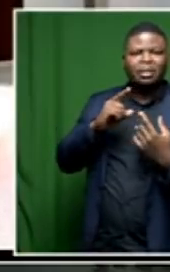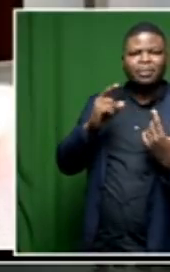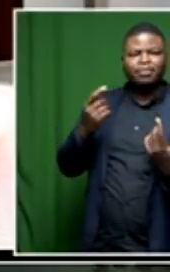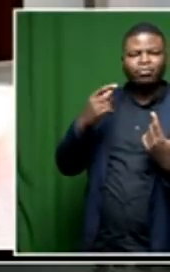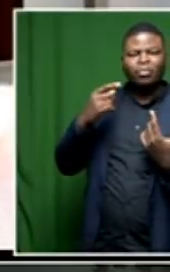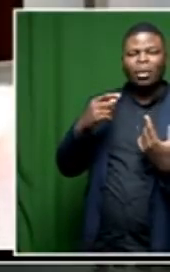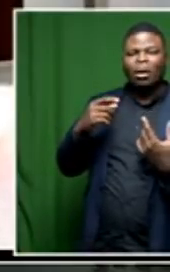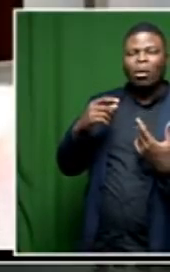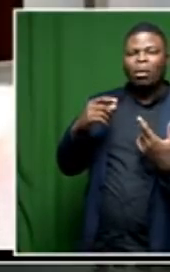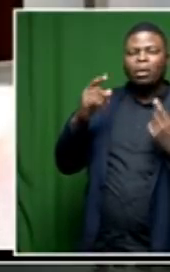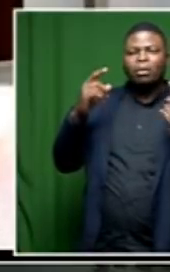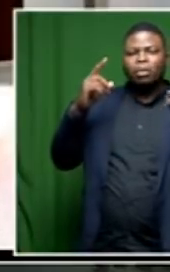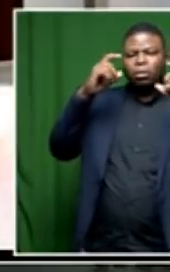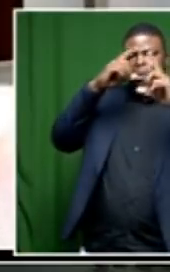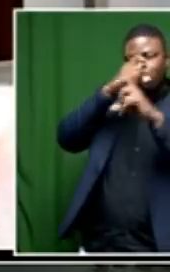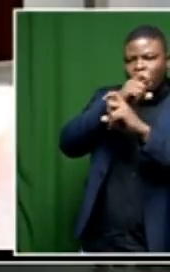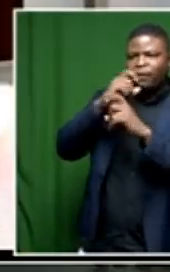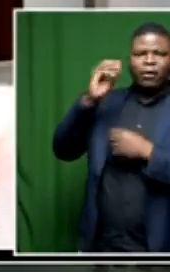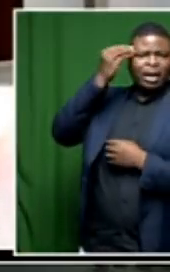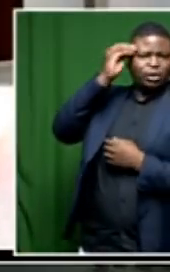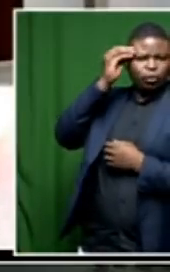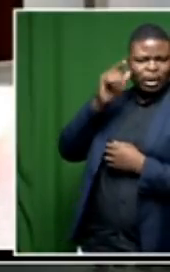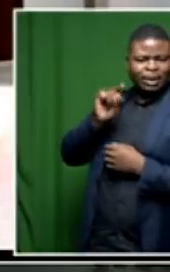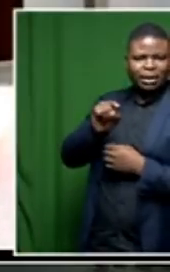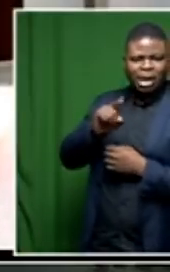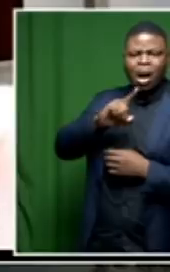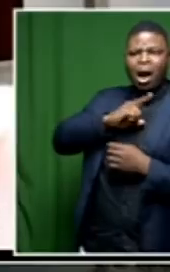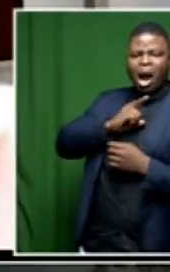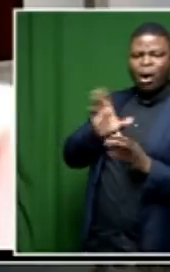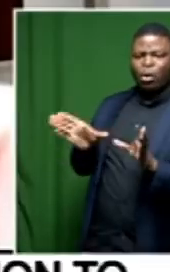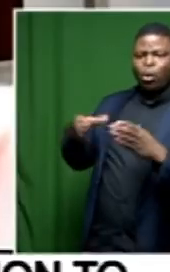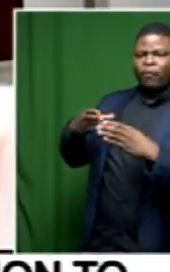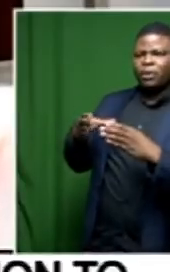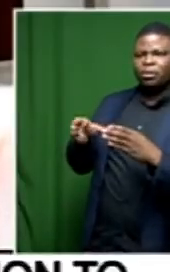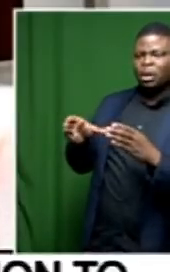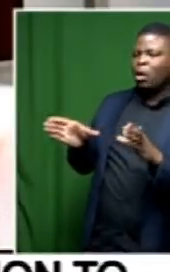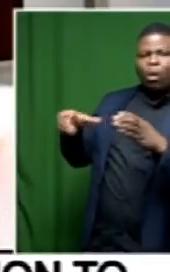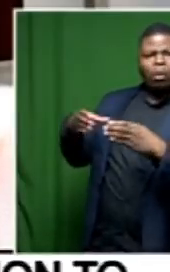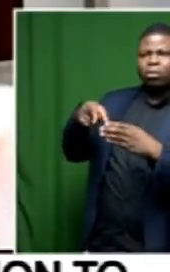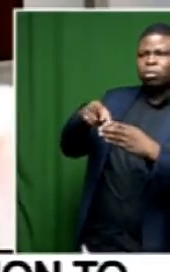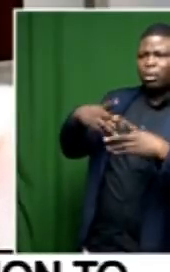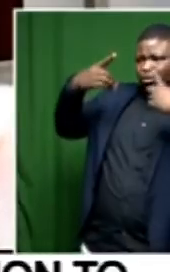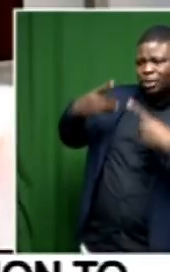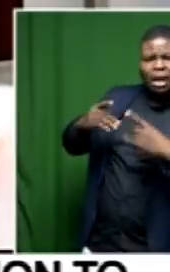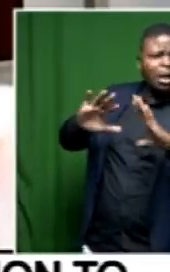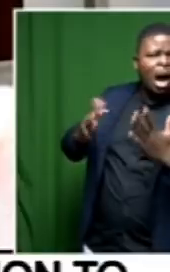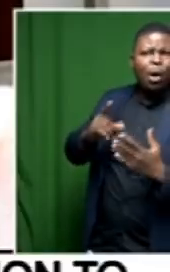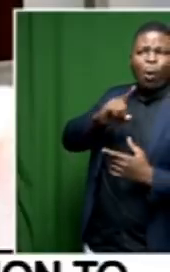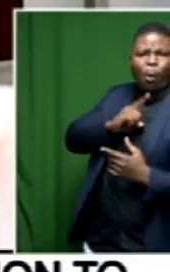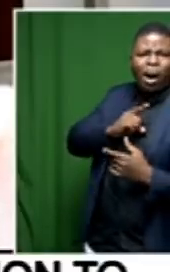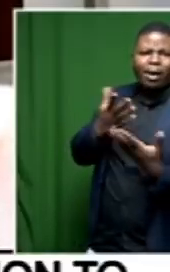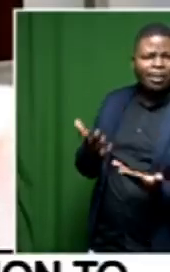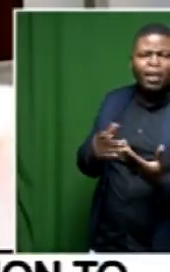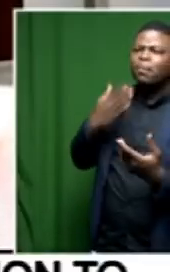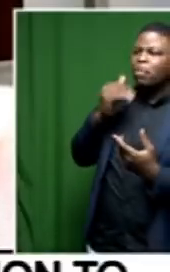suppose more importantly, how your committee arrived at its final determination. So please, if you can